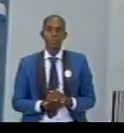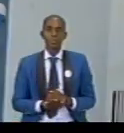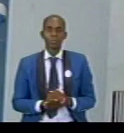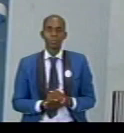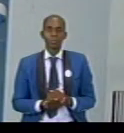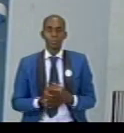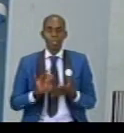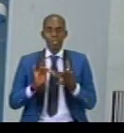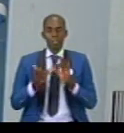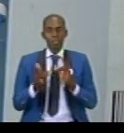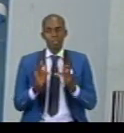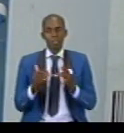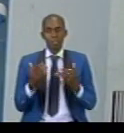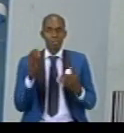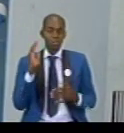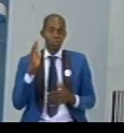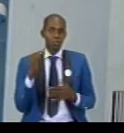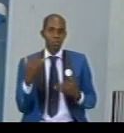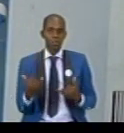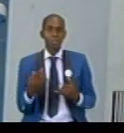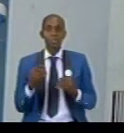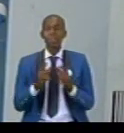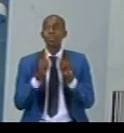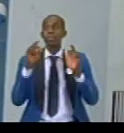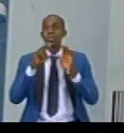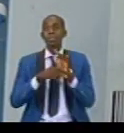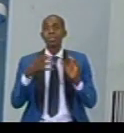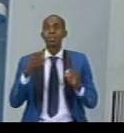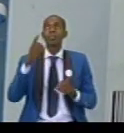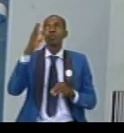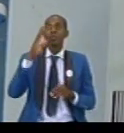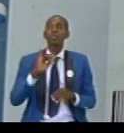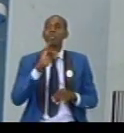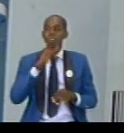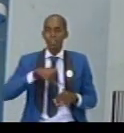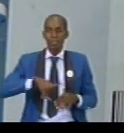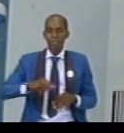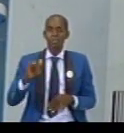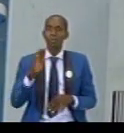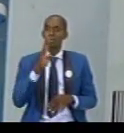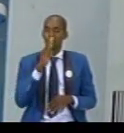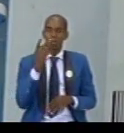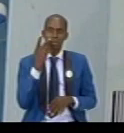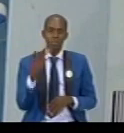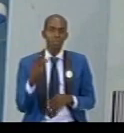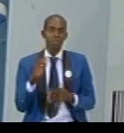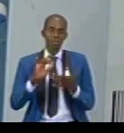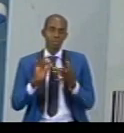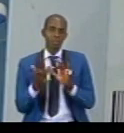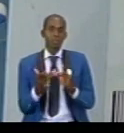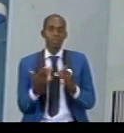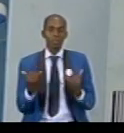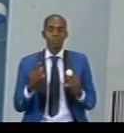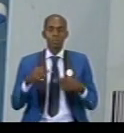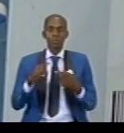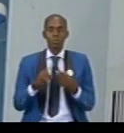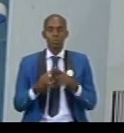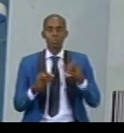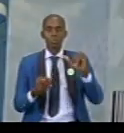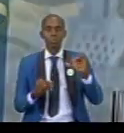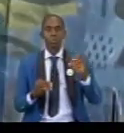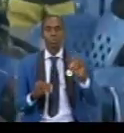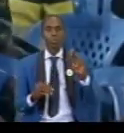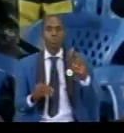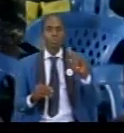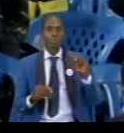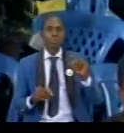online now. The greatness of God is still being seen online. Let's take you to the YouTube. From YouTube,